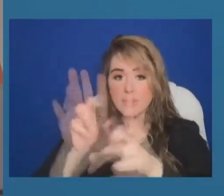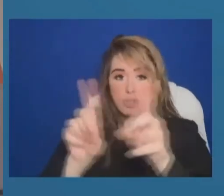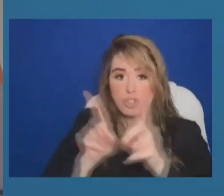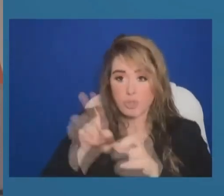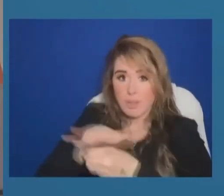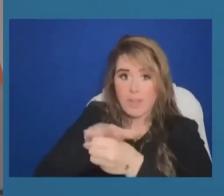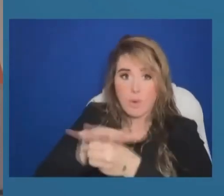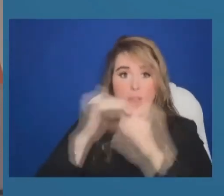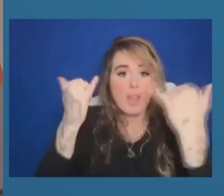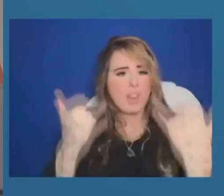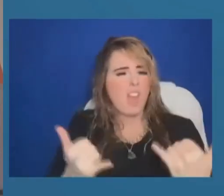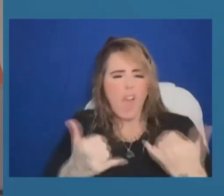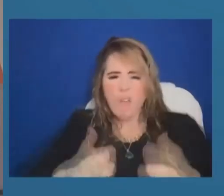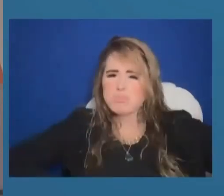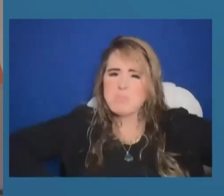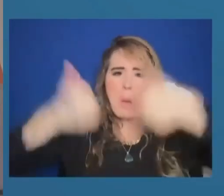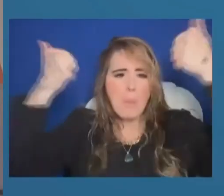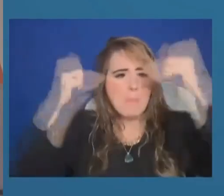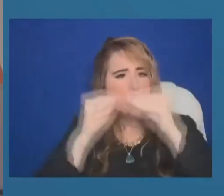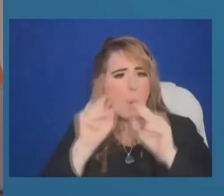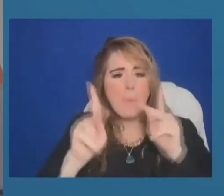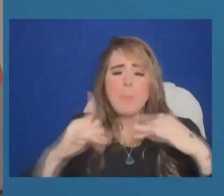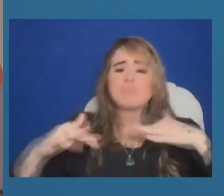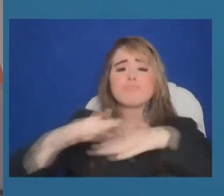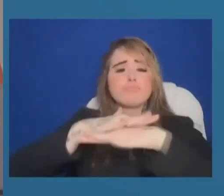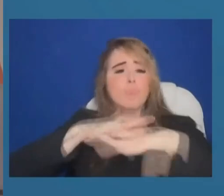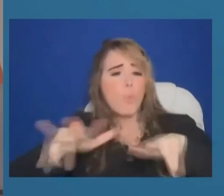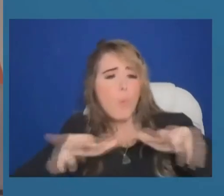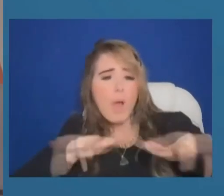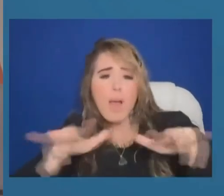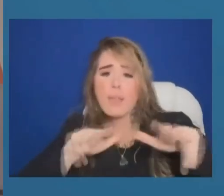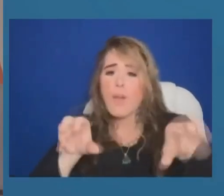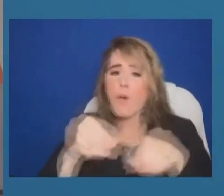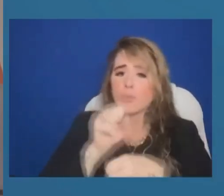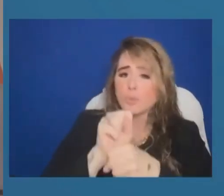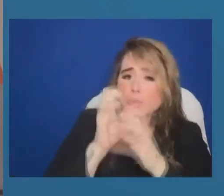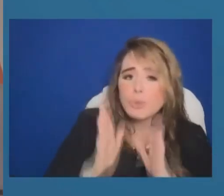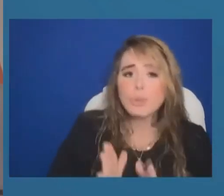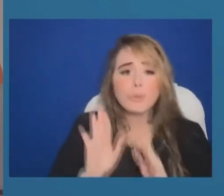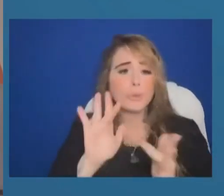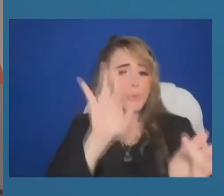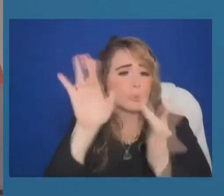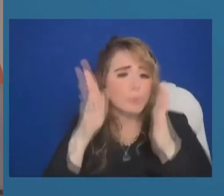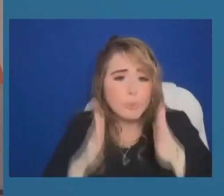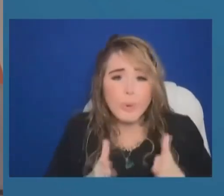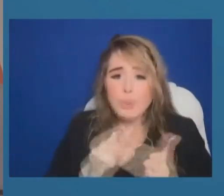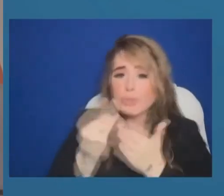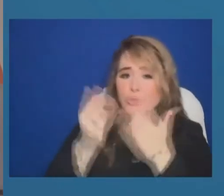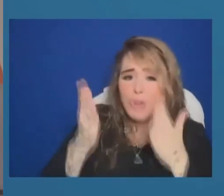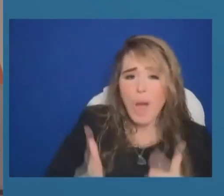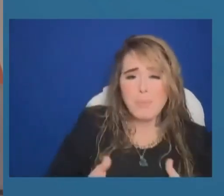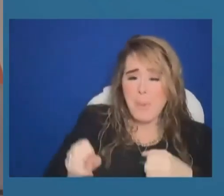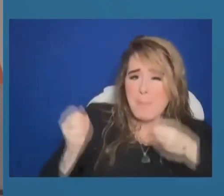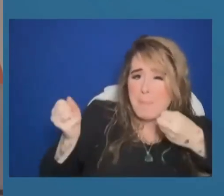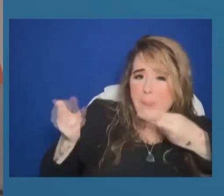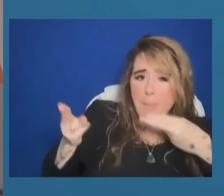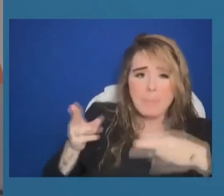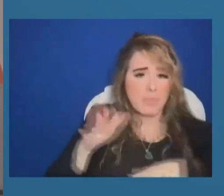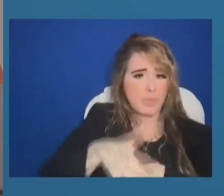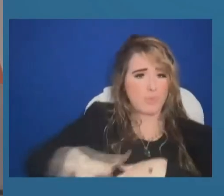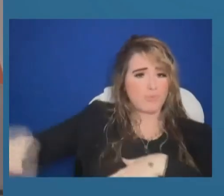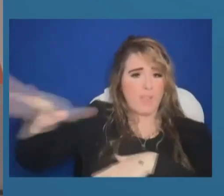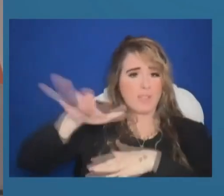had a surge in pedestrian traffic, office workers, tourists, shoppers, that far outpaces the rest of the city and the rest